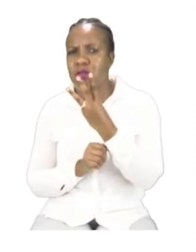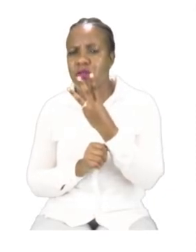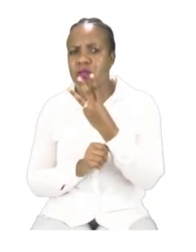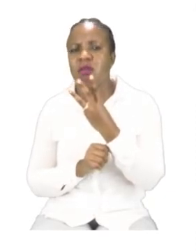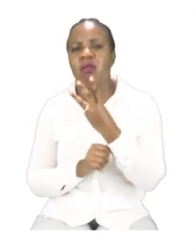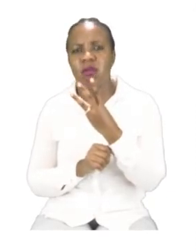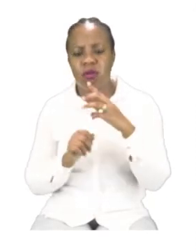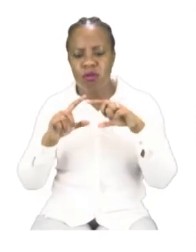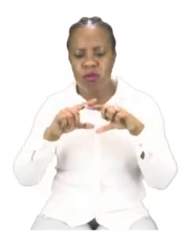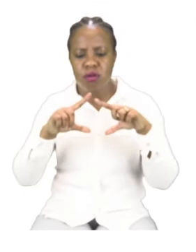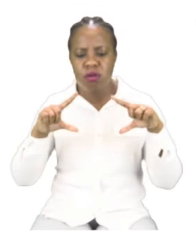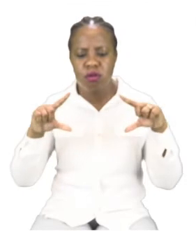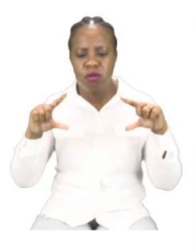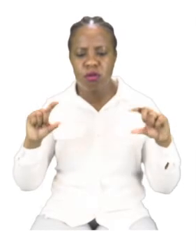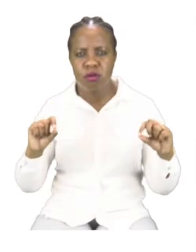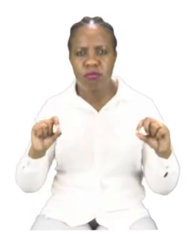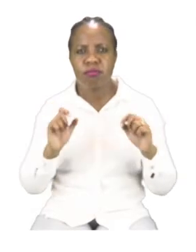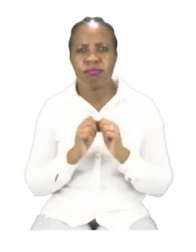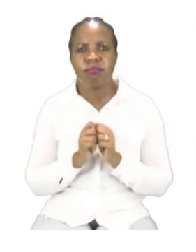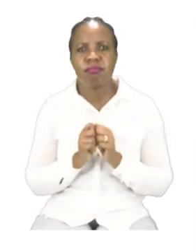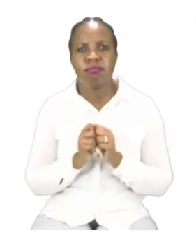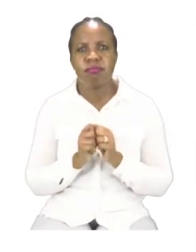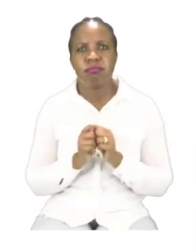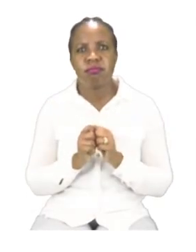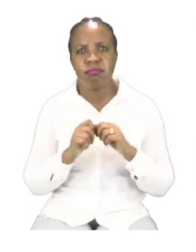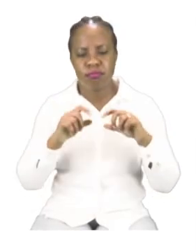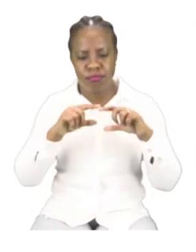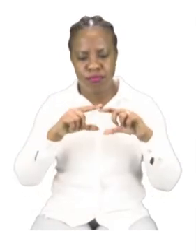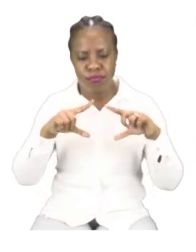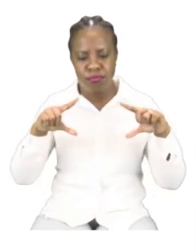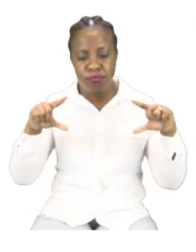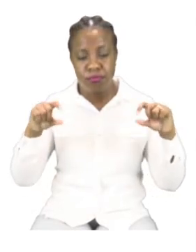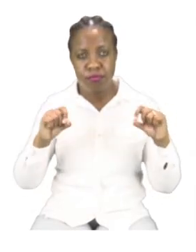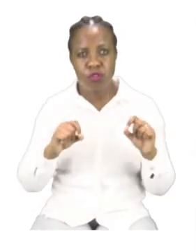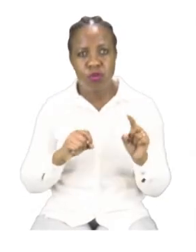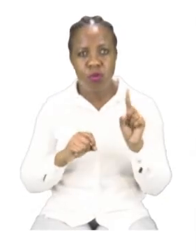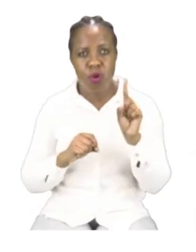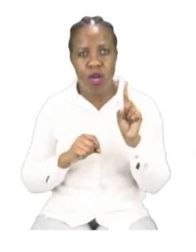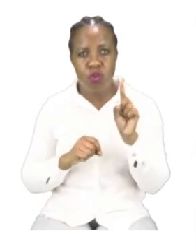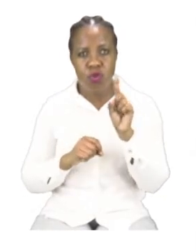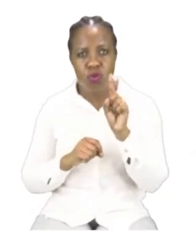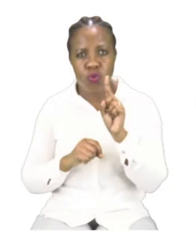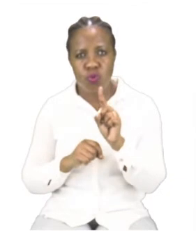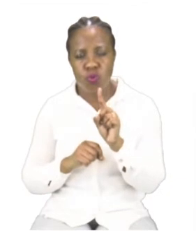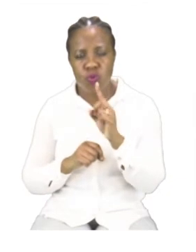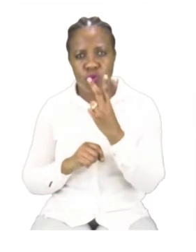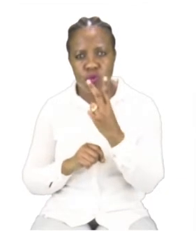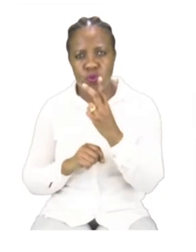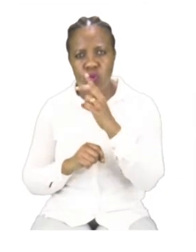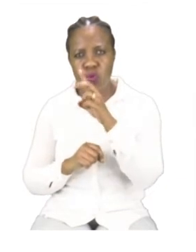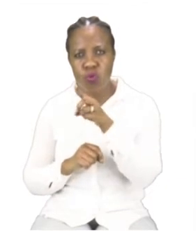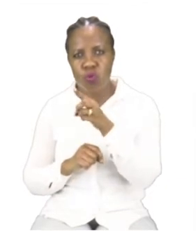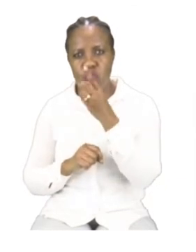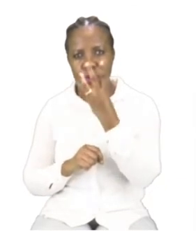third. The third shape, boys and girls, is the rectangle. So may you